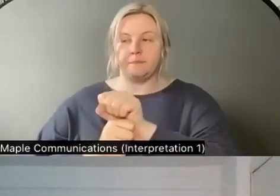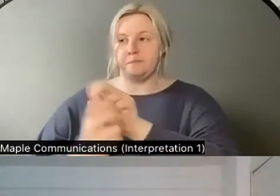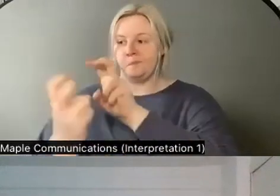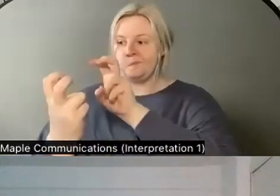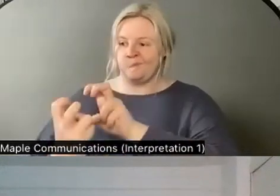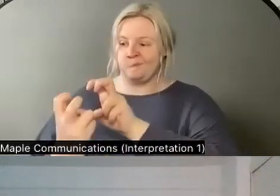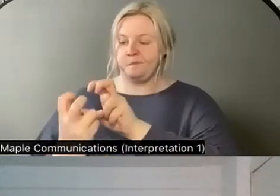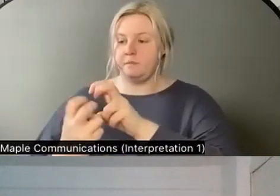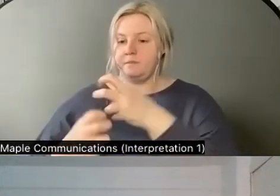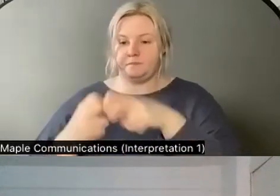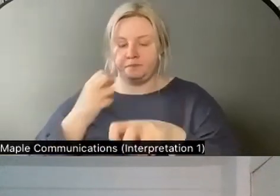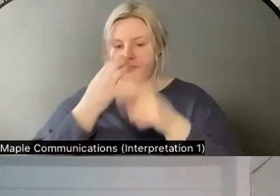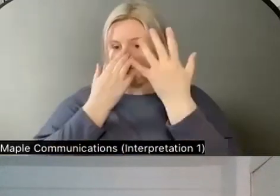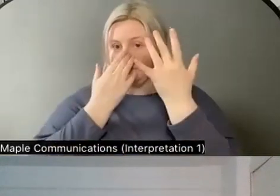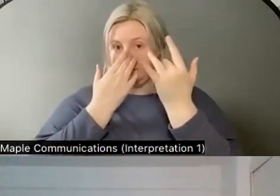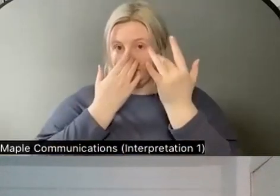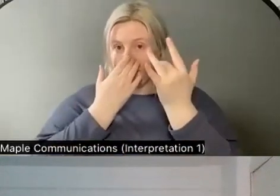I know